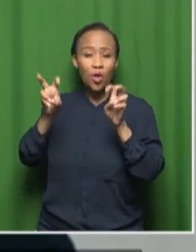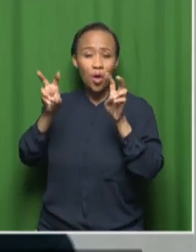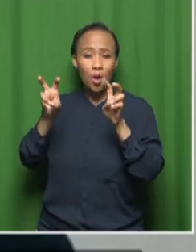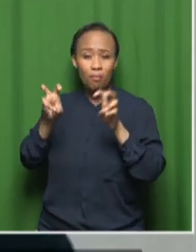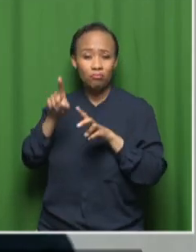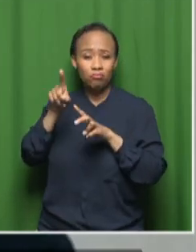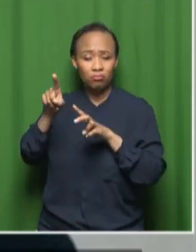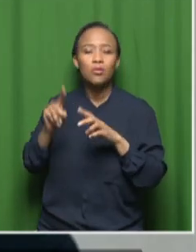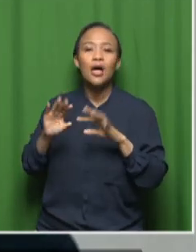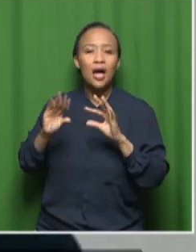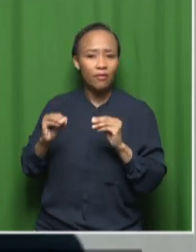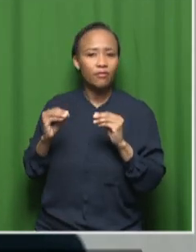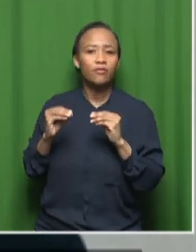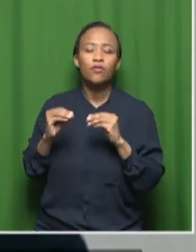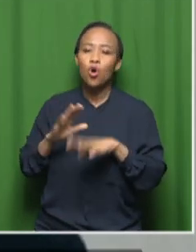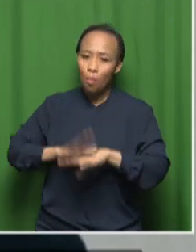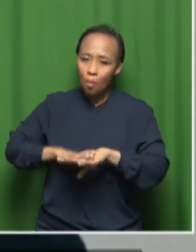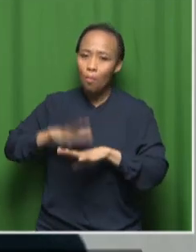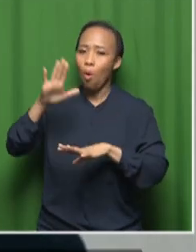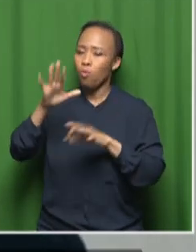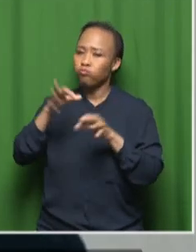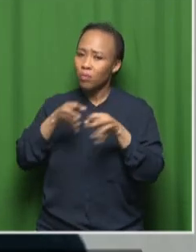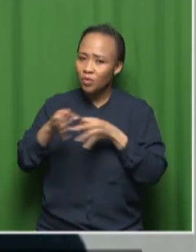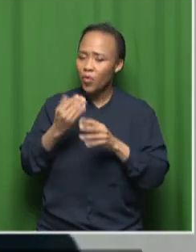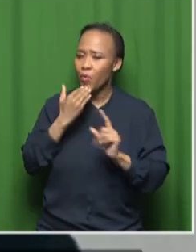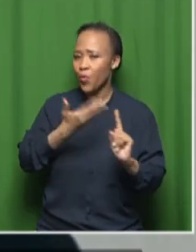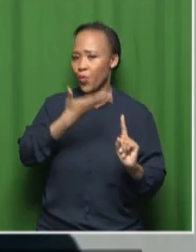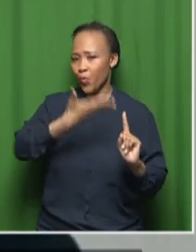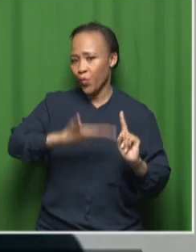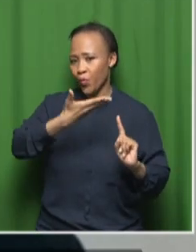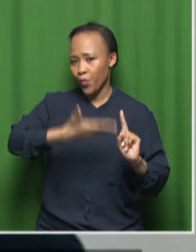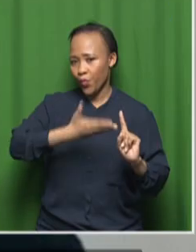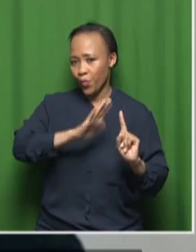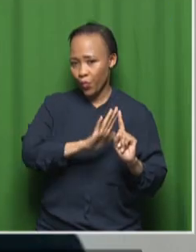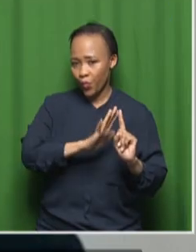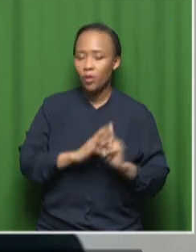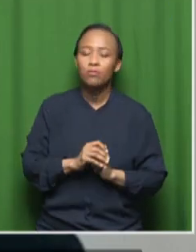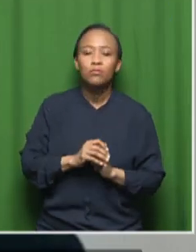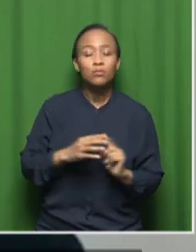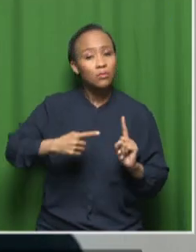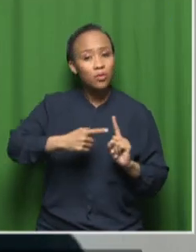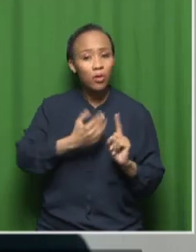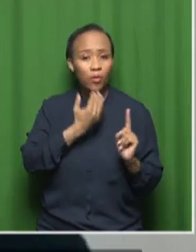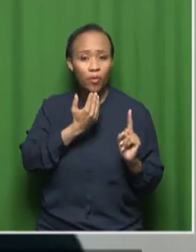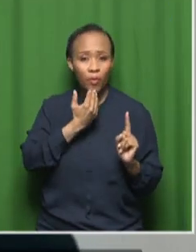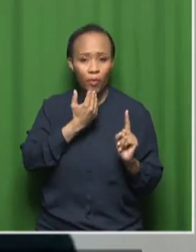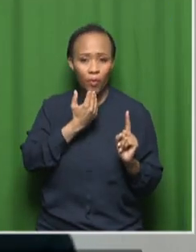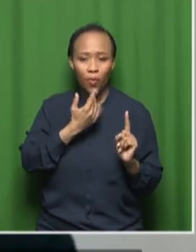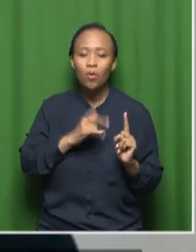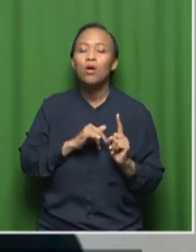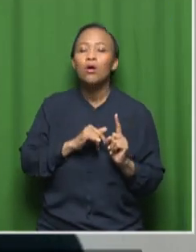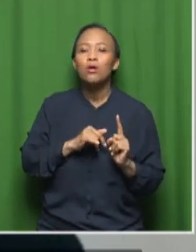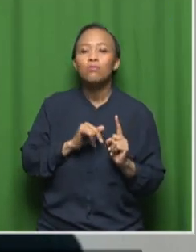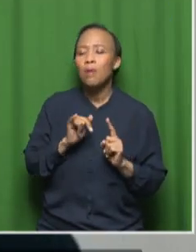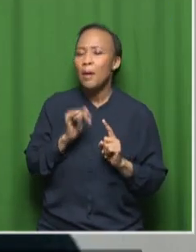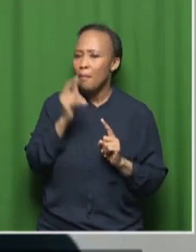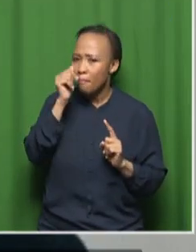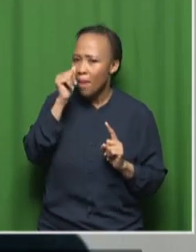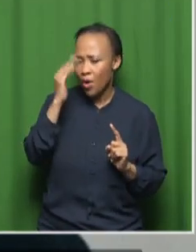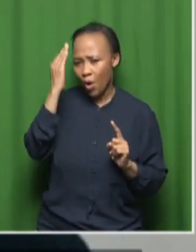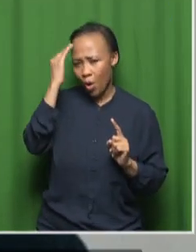of Professor Khumalo. Professor Khumalo was a man who knew who he was, who